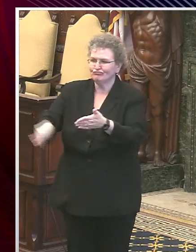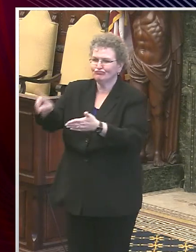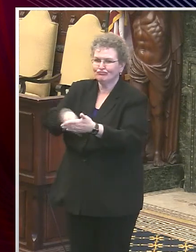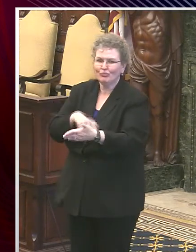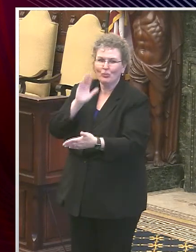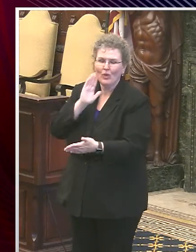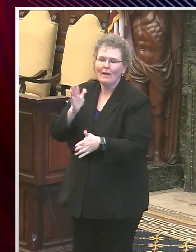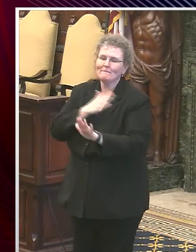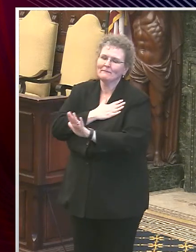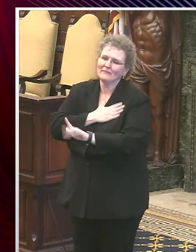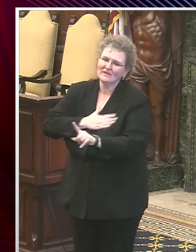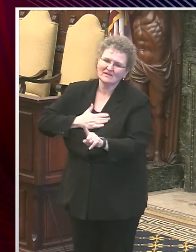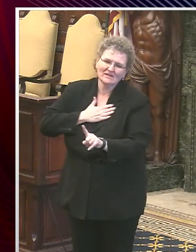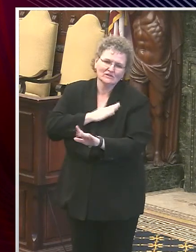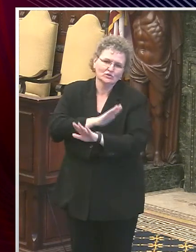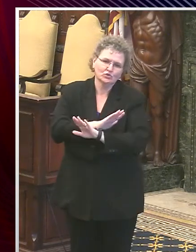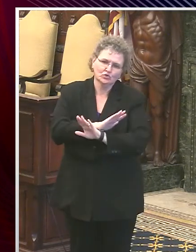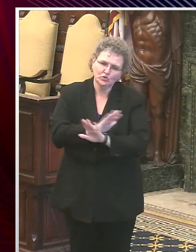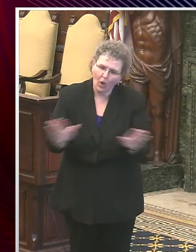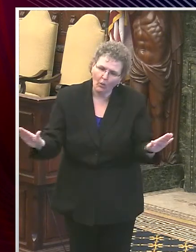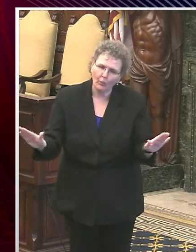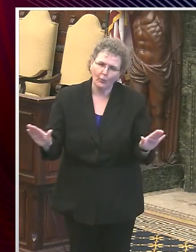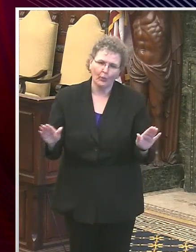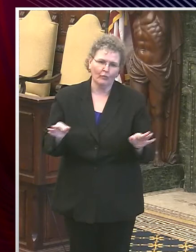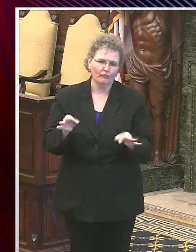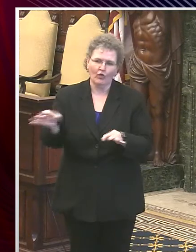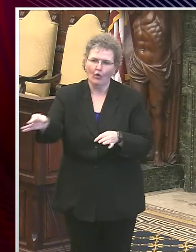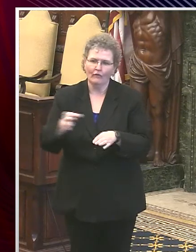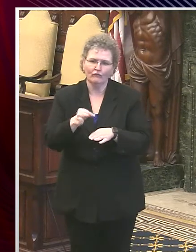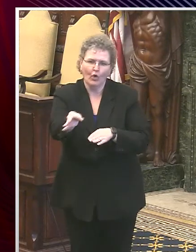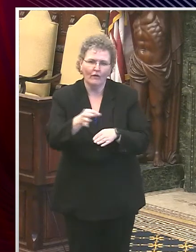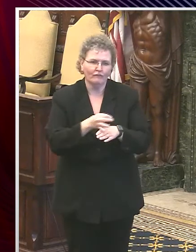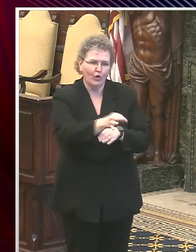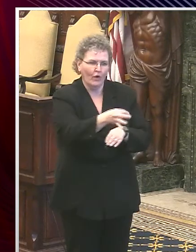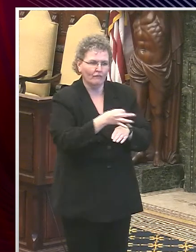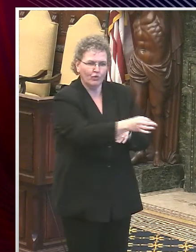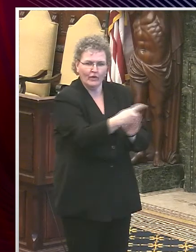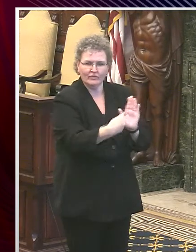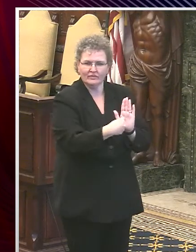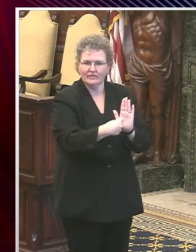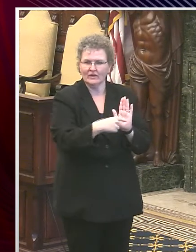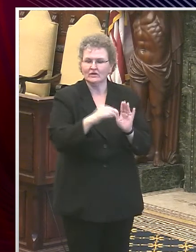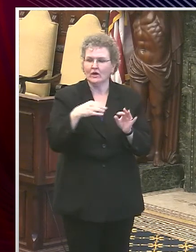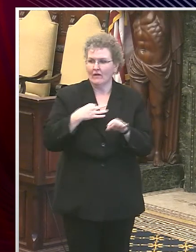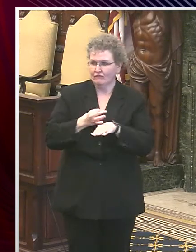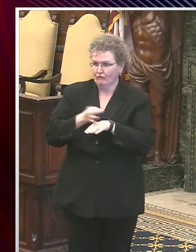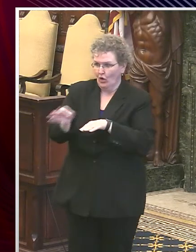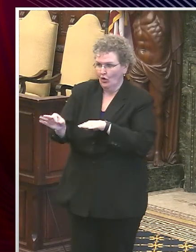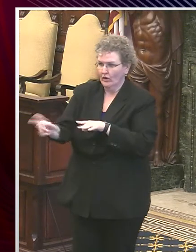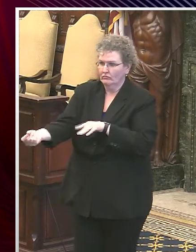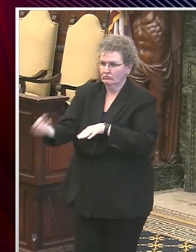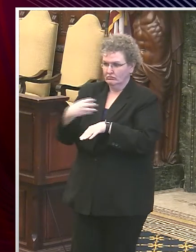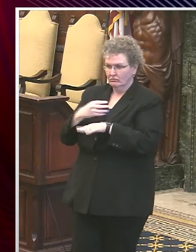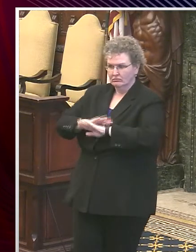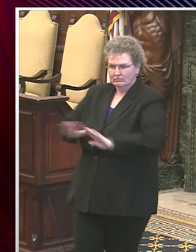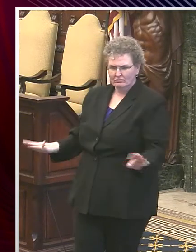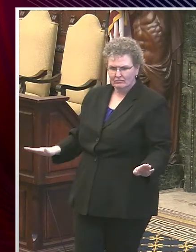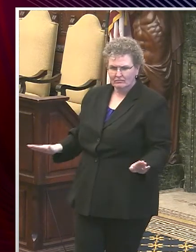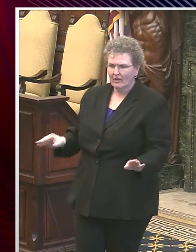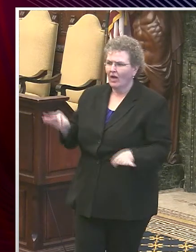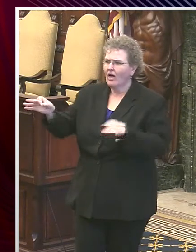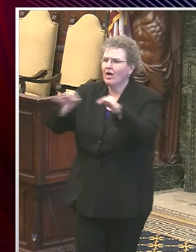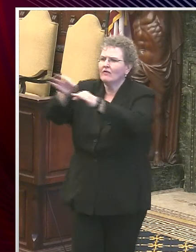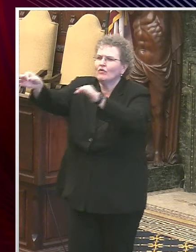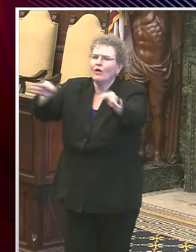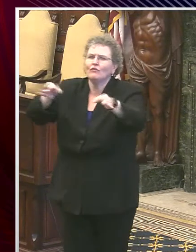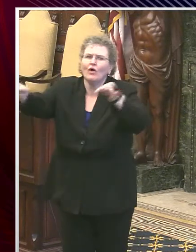please only do this if you got the email directed to you, and please do not forward these to other people until we can solve this problem. And